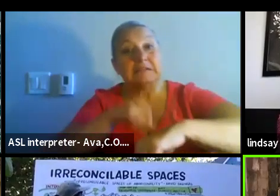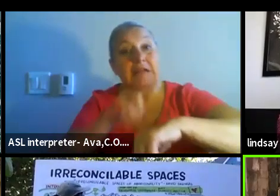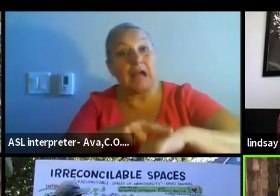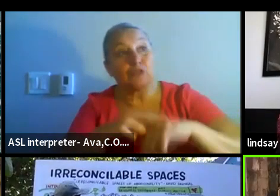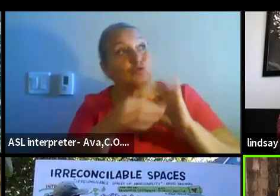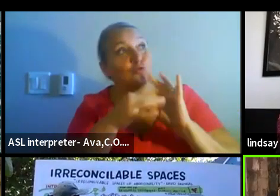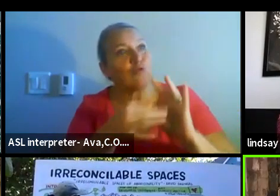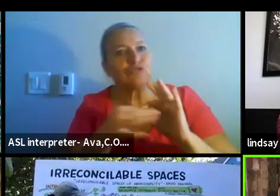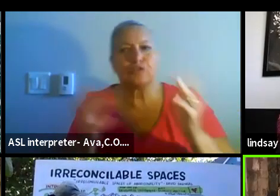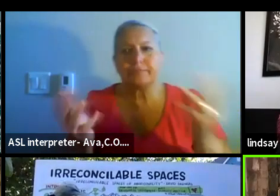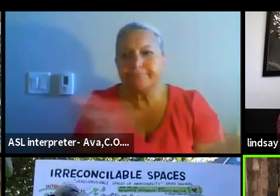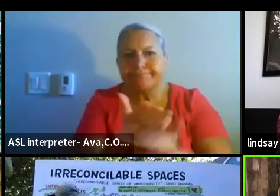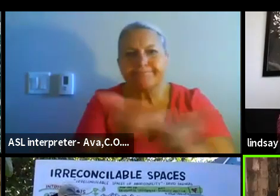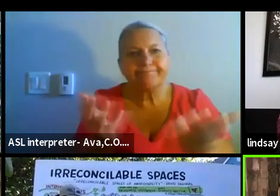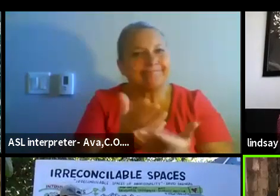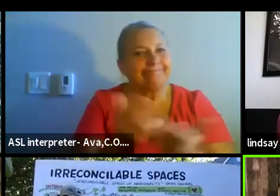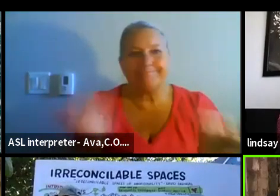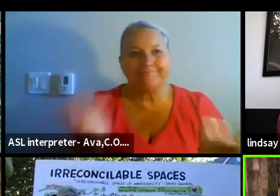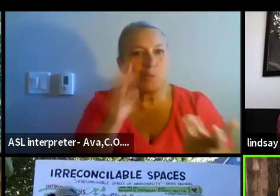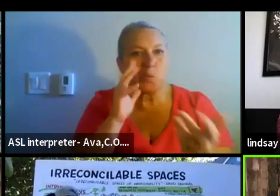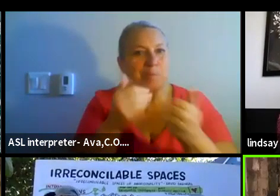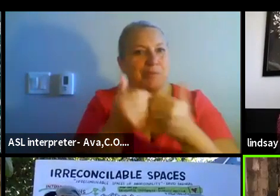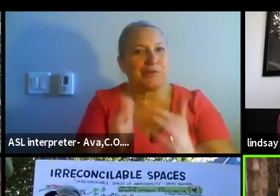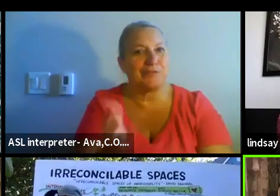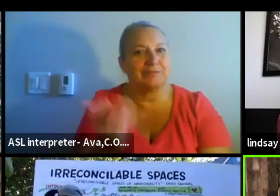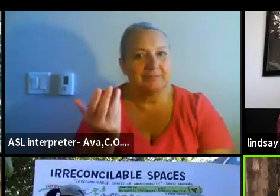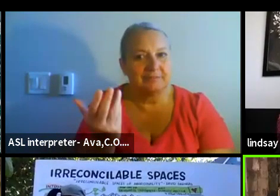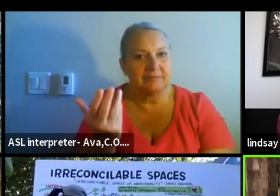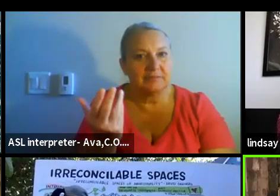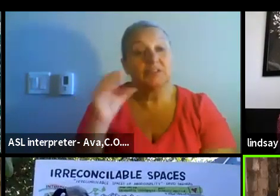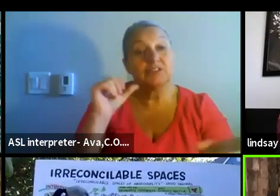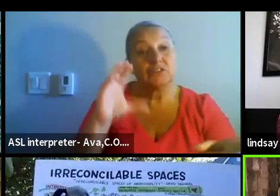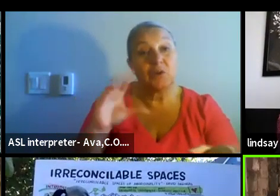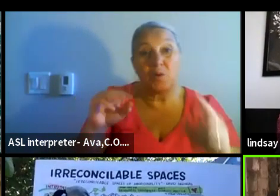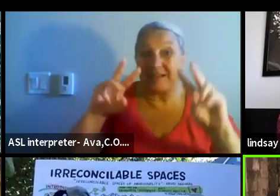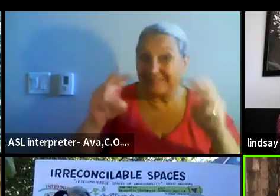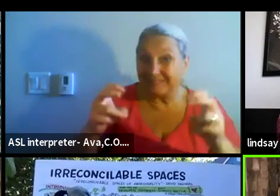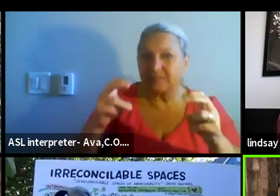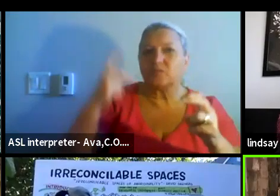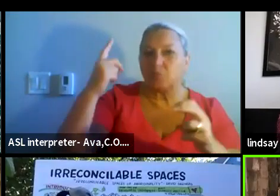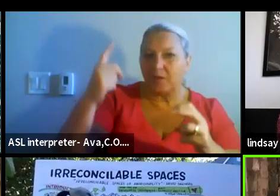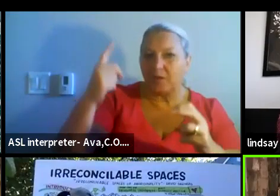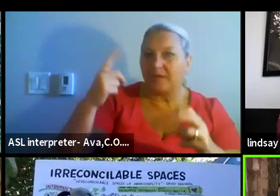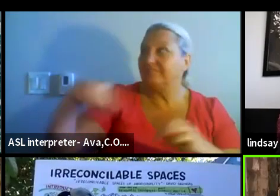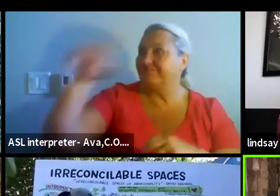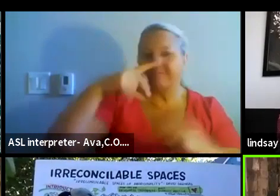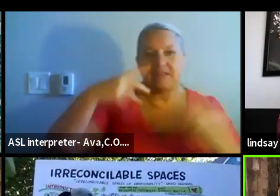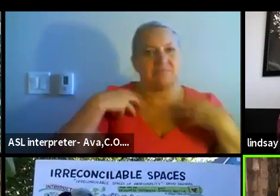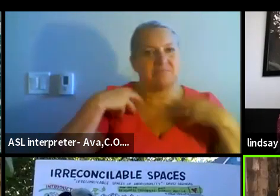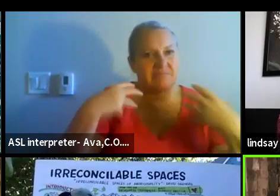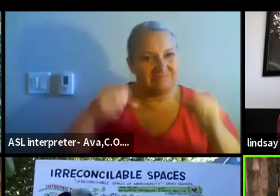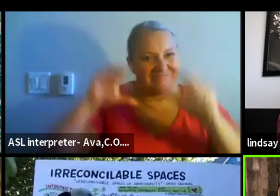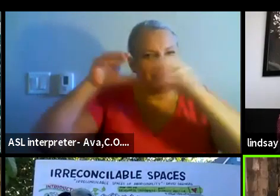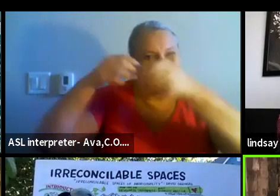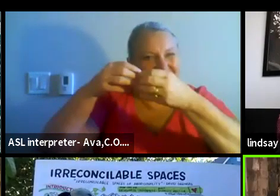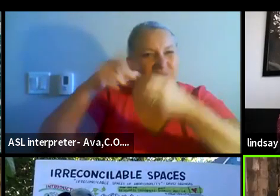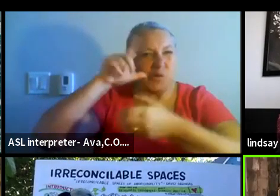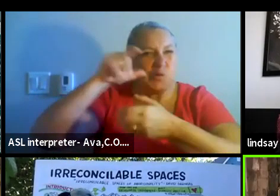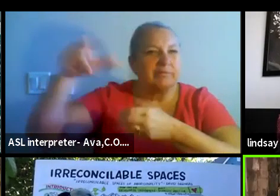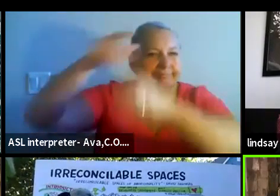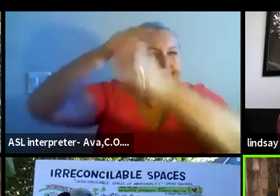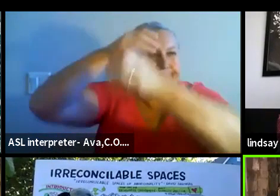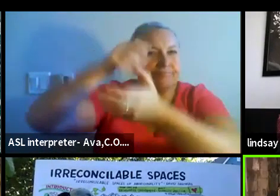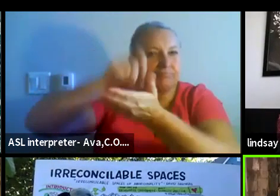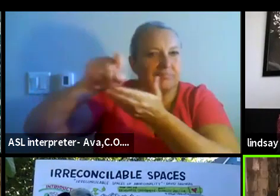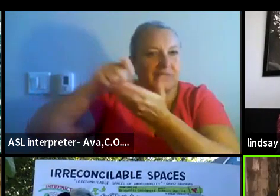lost. So then, from the beginning, a courageous group of scholar artists, the collective, which call themselves